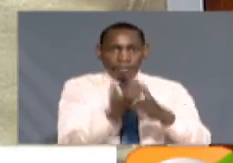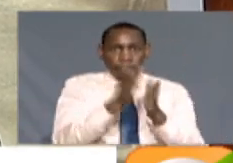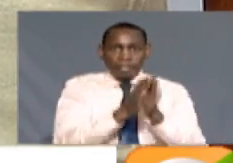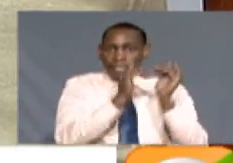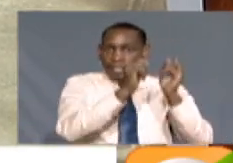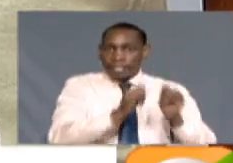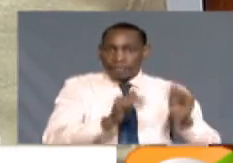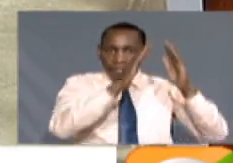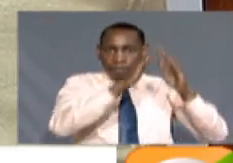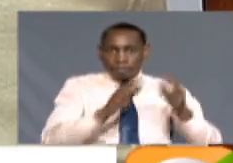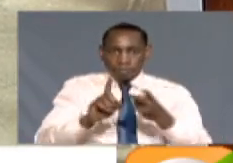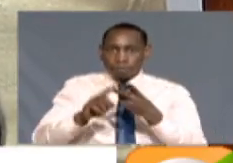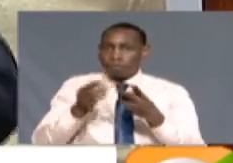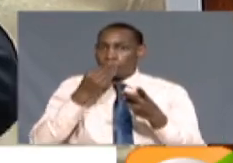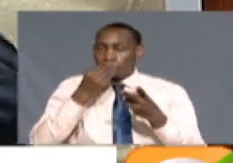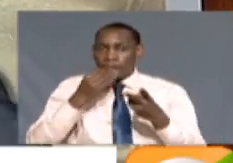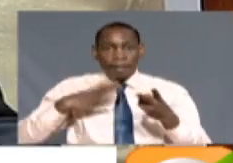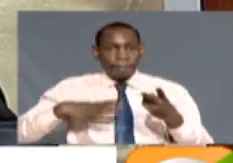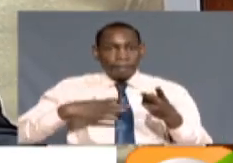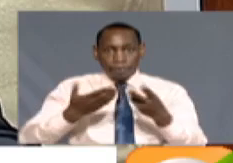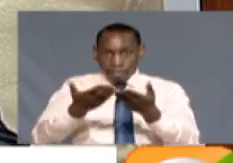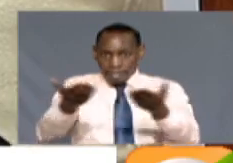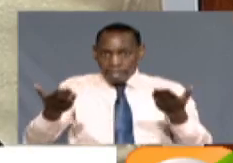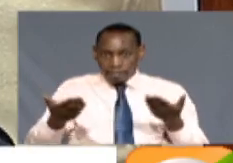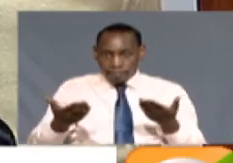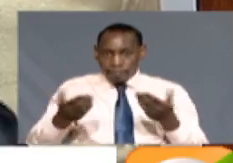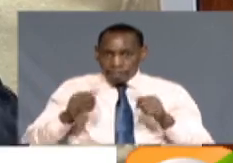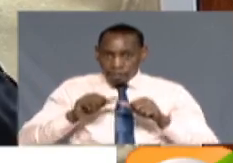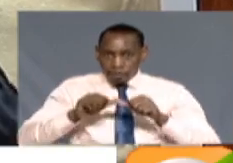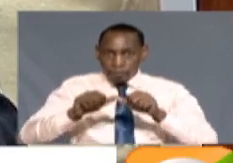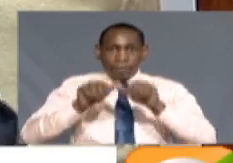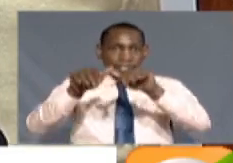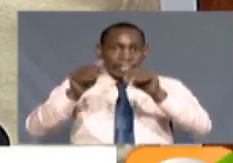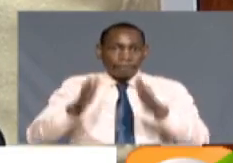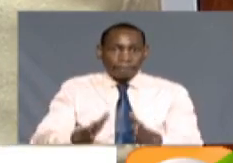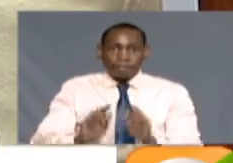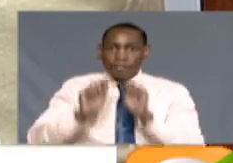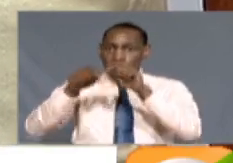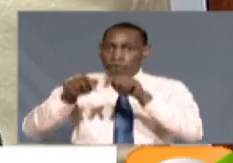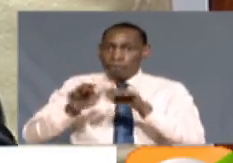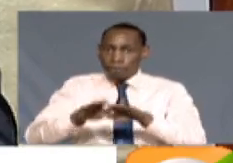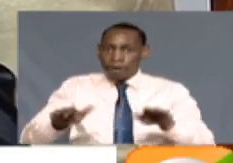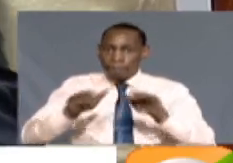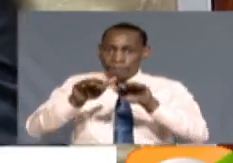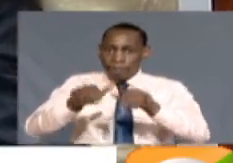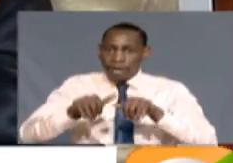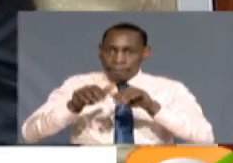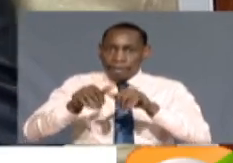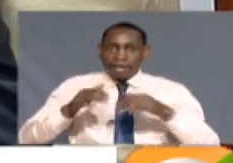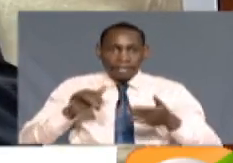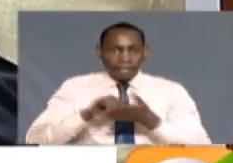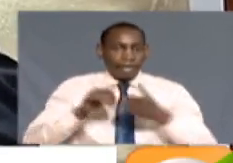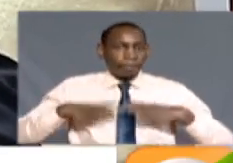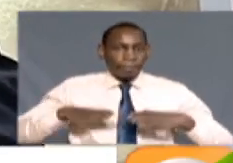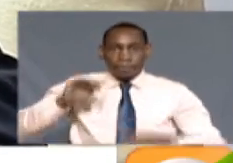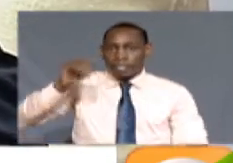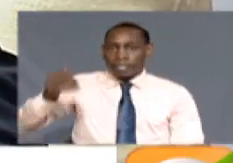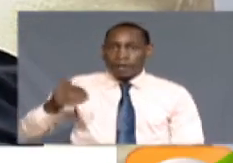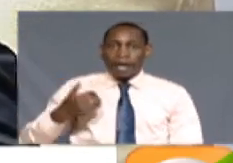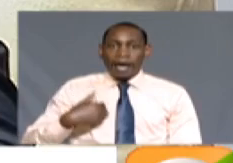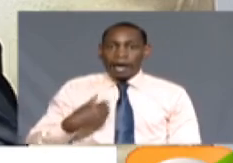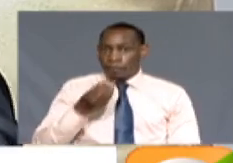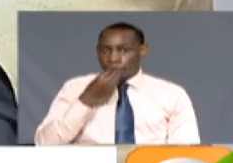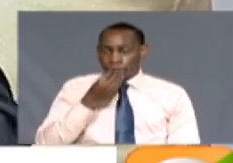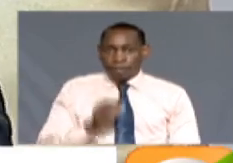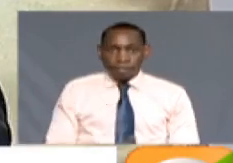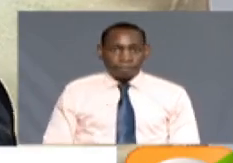housing. Food, people would have, automatically farmers would have gone to their farms to make sure that people in that city have food. Fed. Yeah.